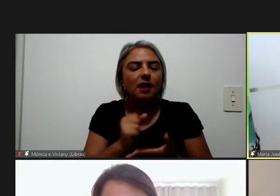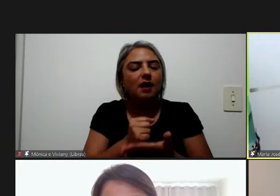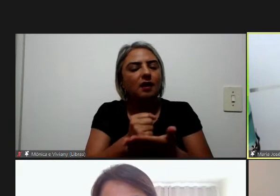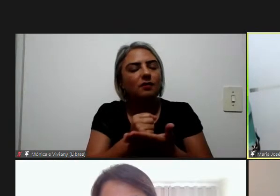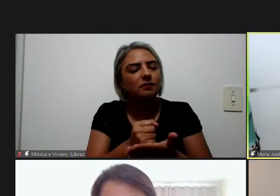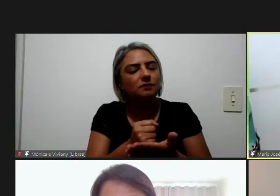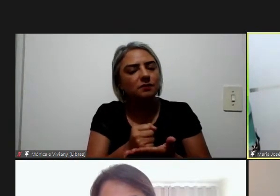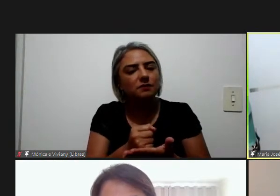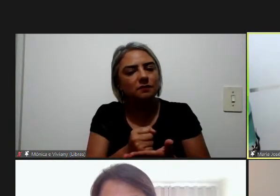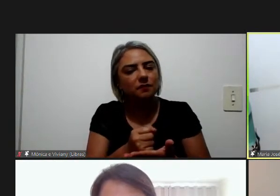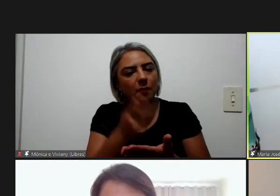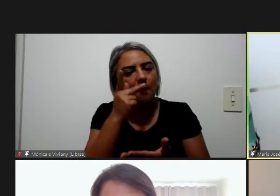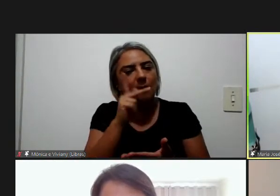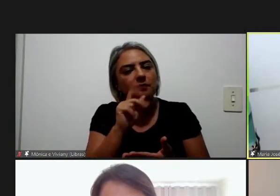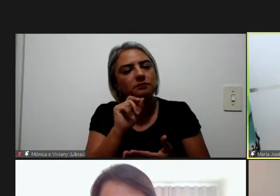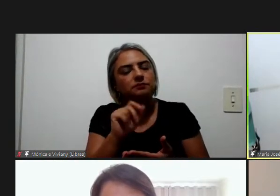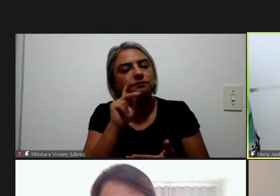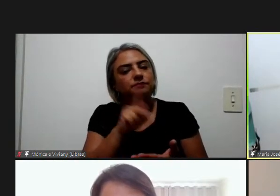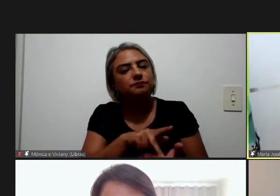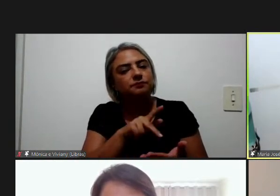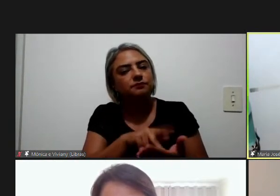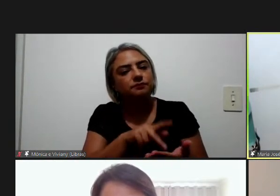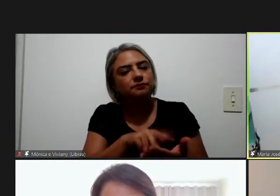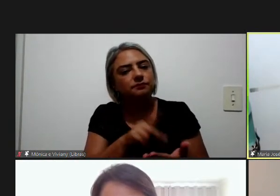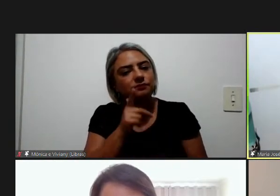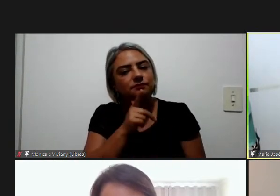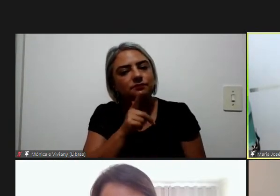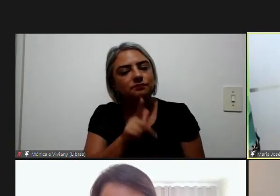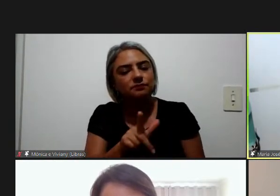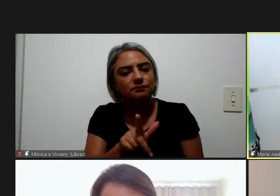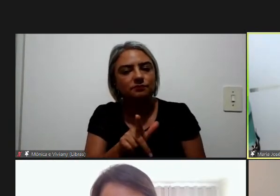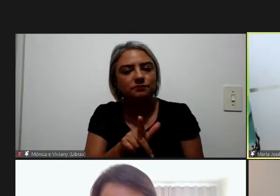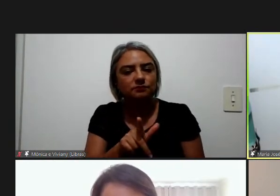it contributes a lot so that in fact